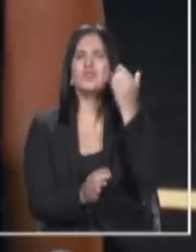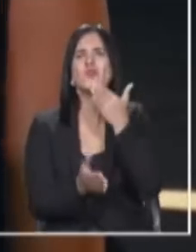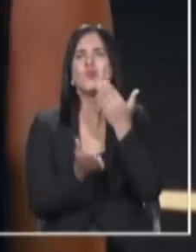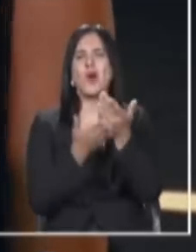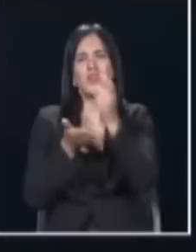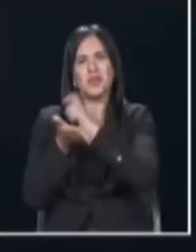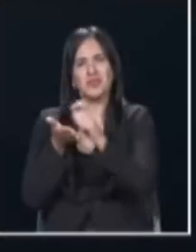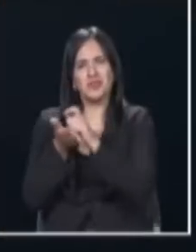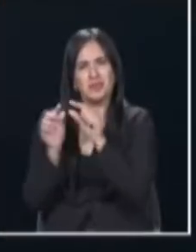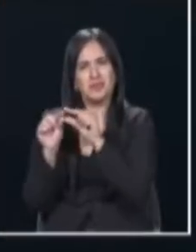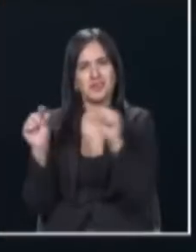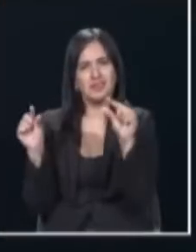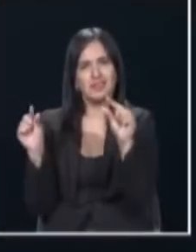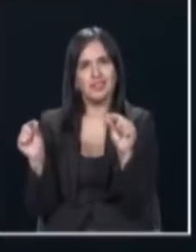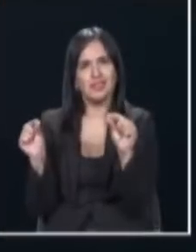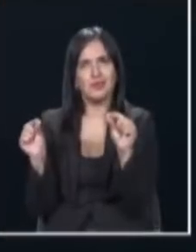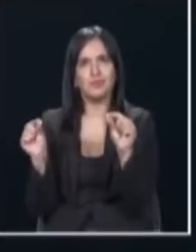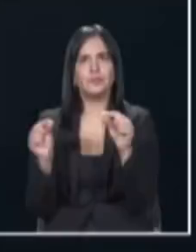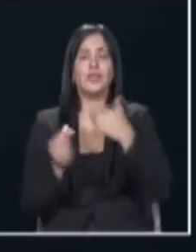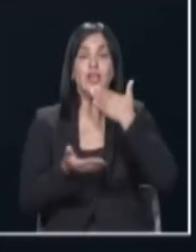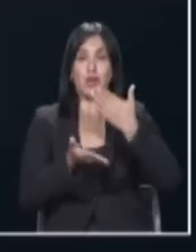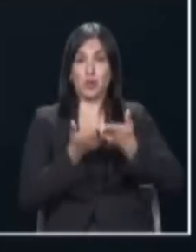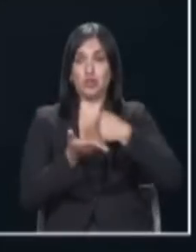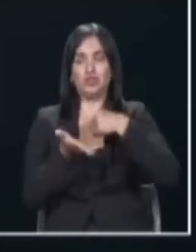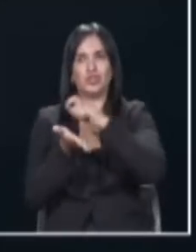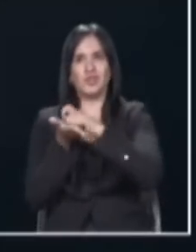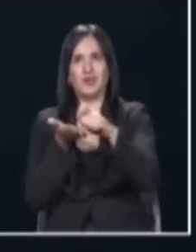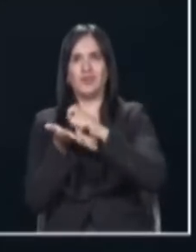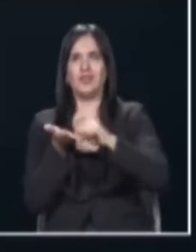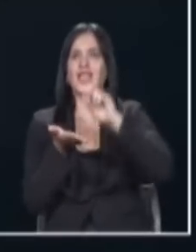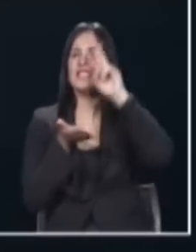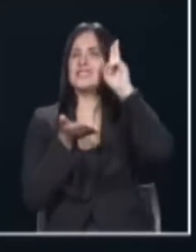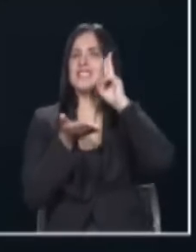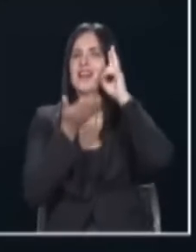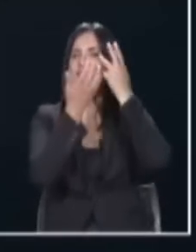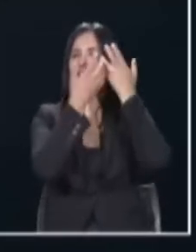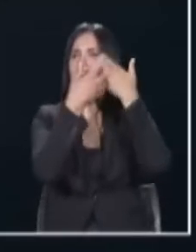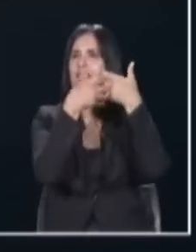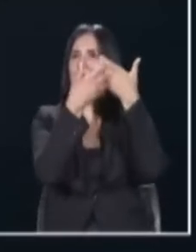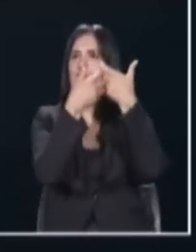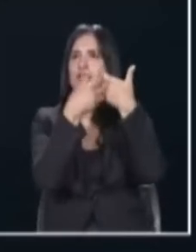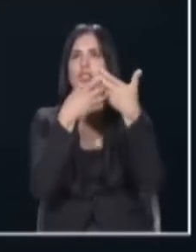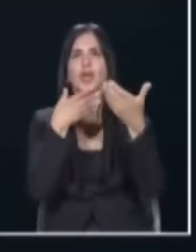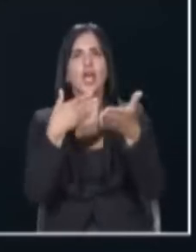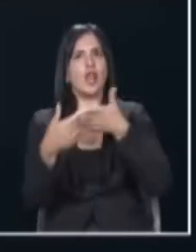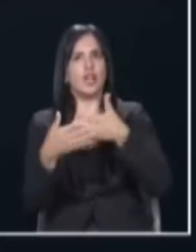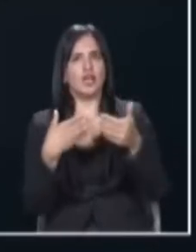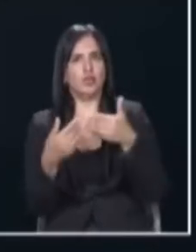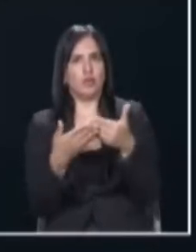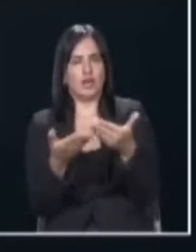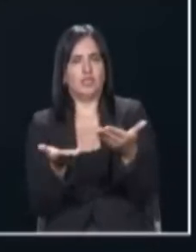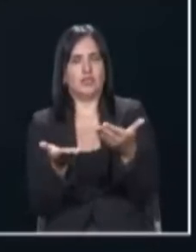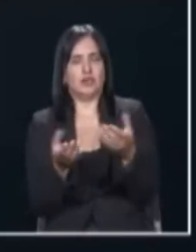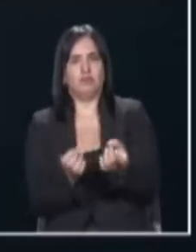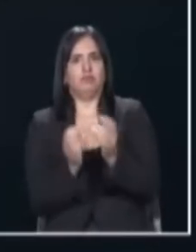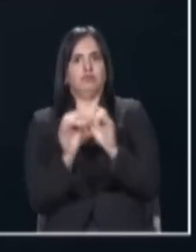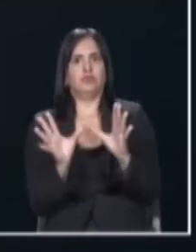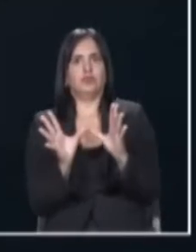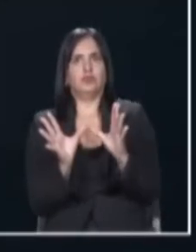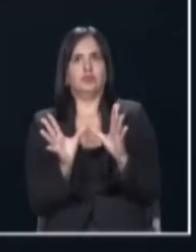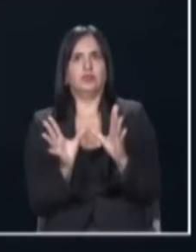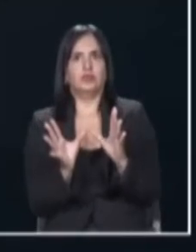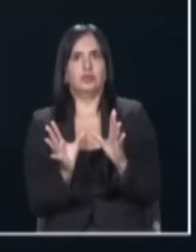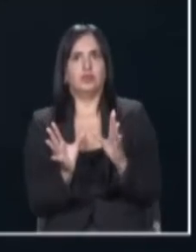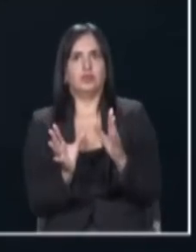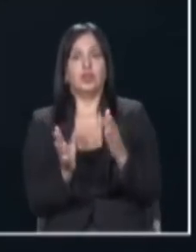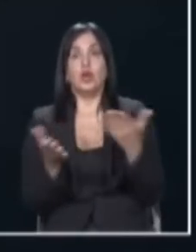this when I wrote this I was reflecting on powerful and sudden nature of earthquakes as a naturalist